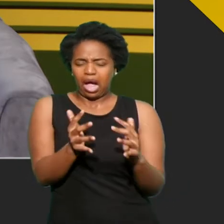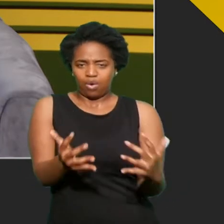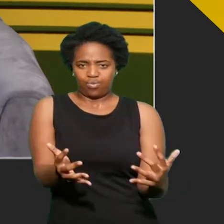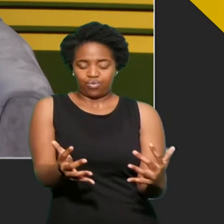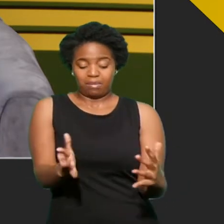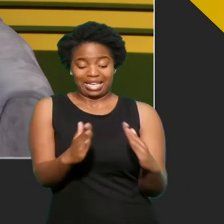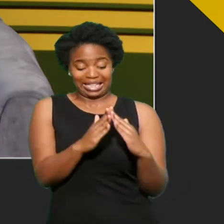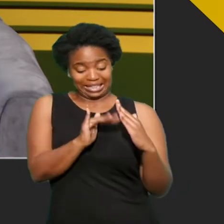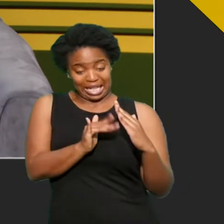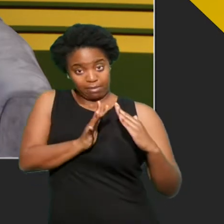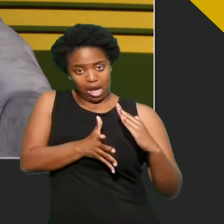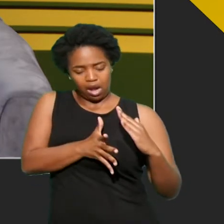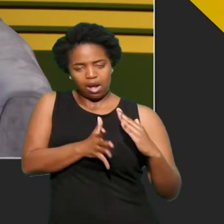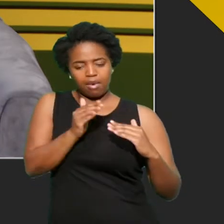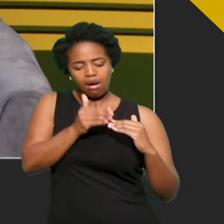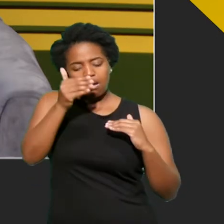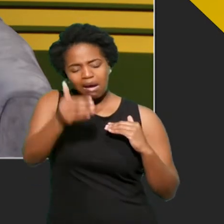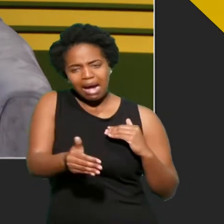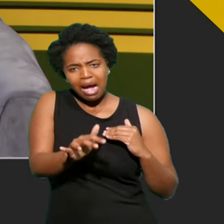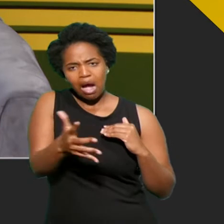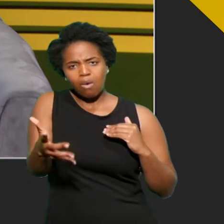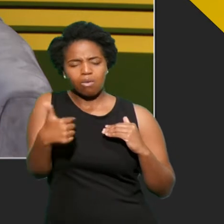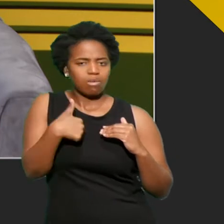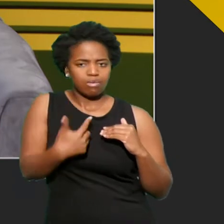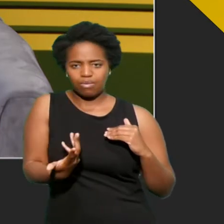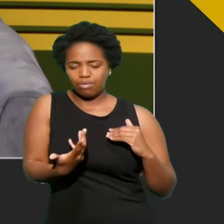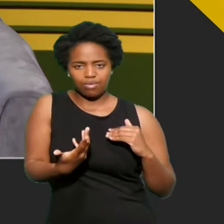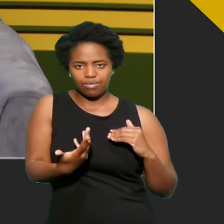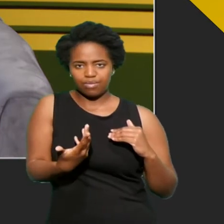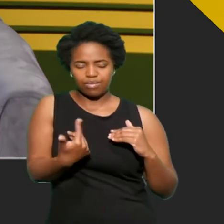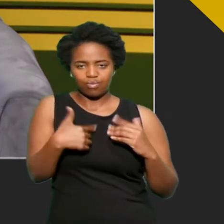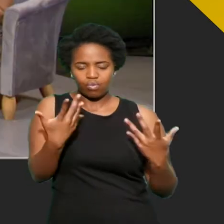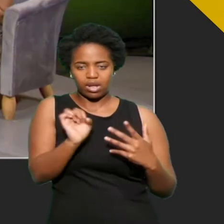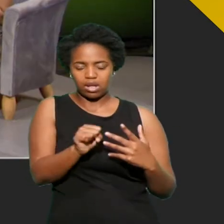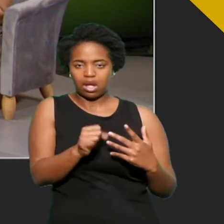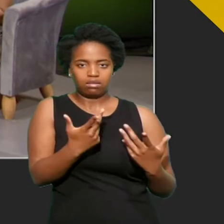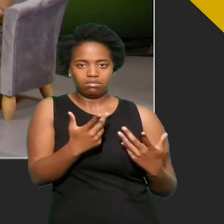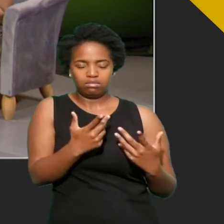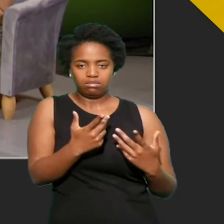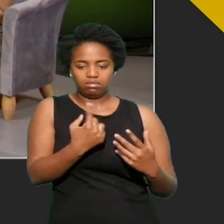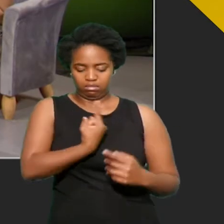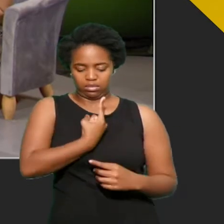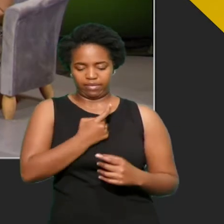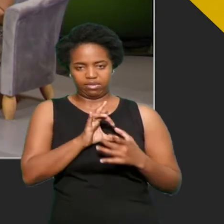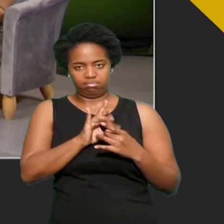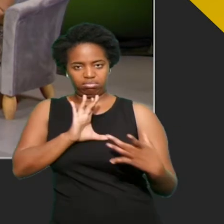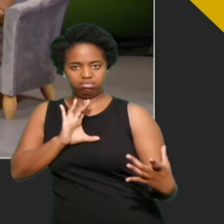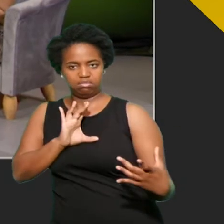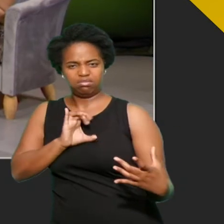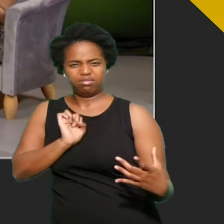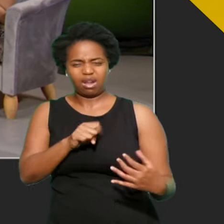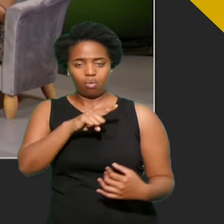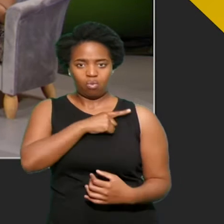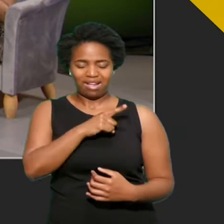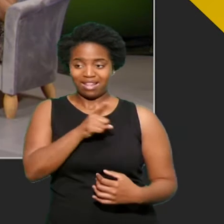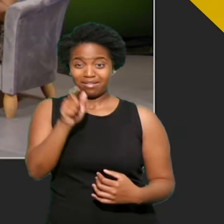for lockdown, but also looking at how much lockdown is exacerbated those tensions and the conflict and really gives